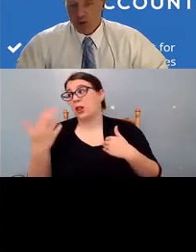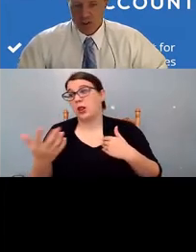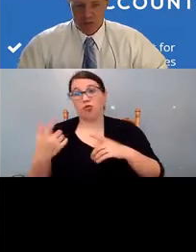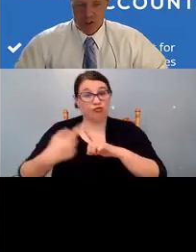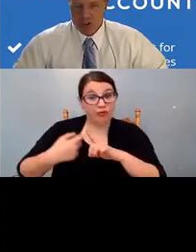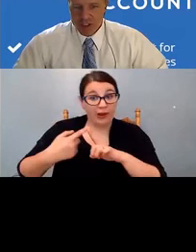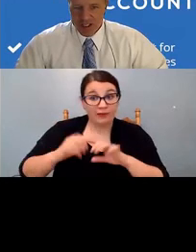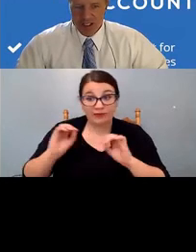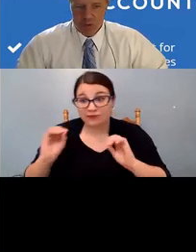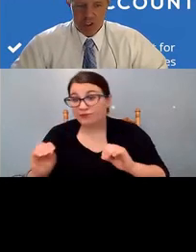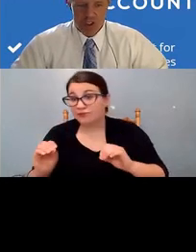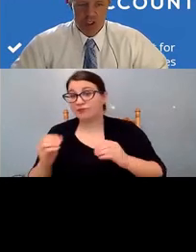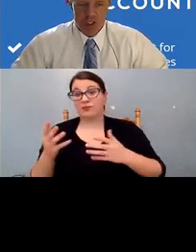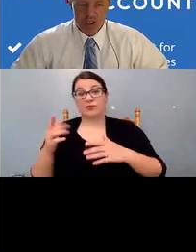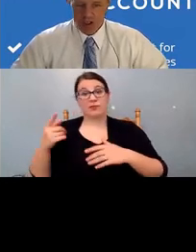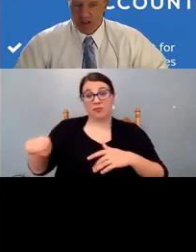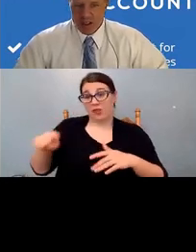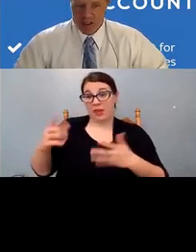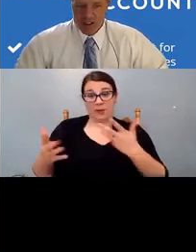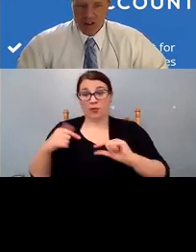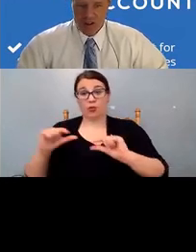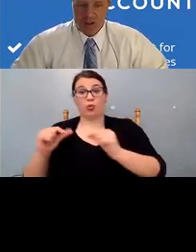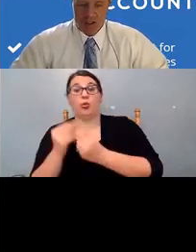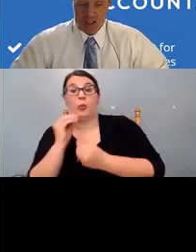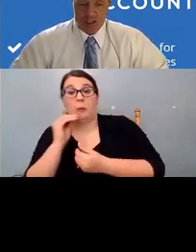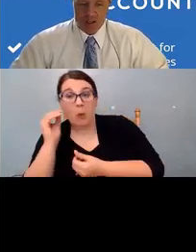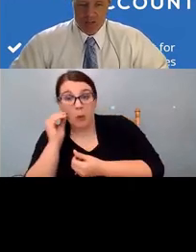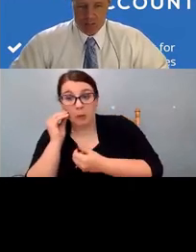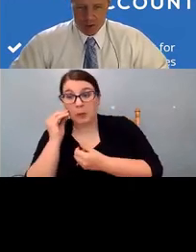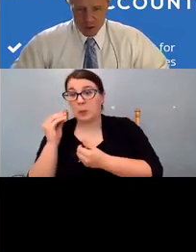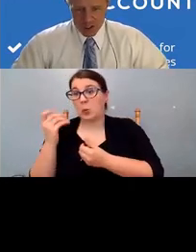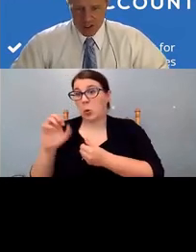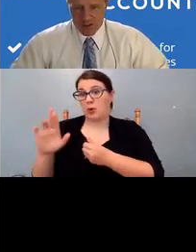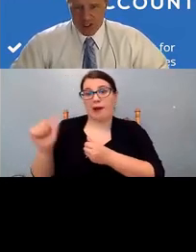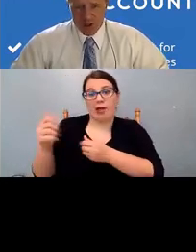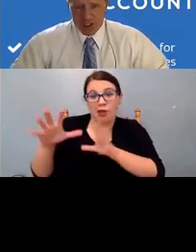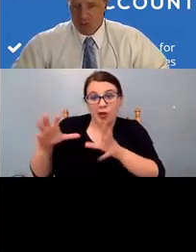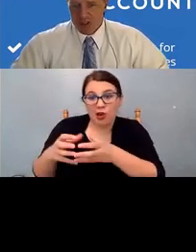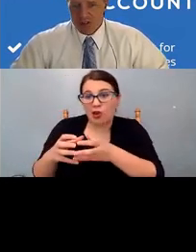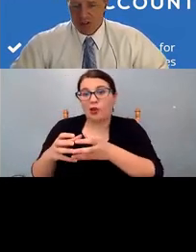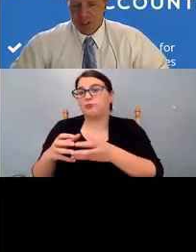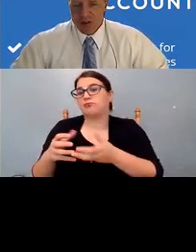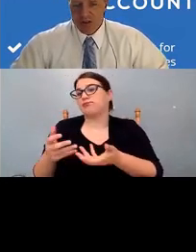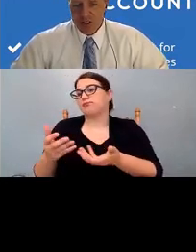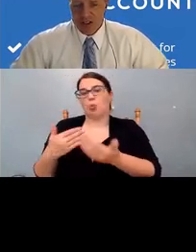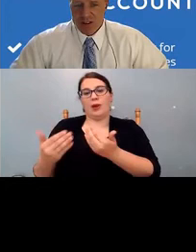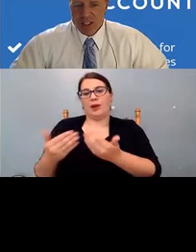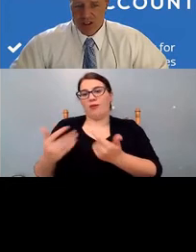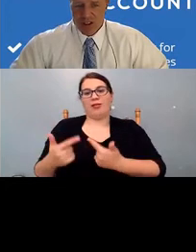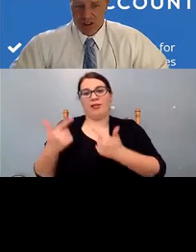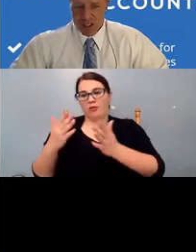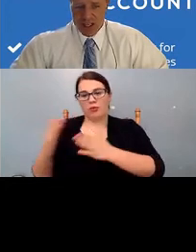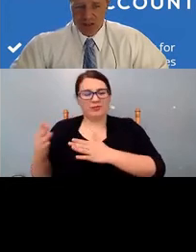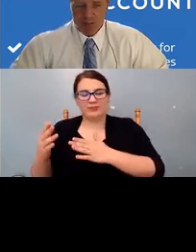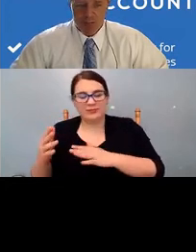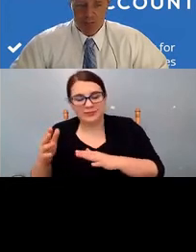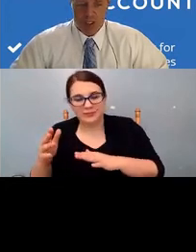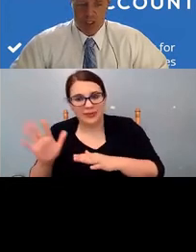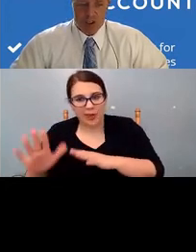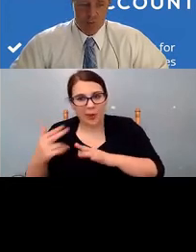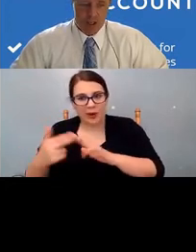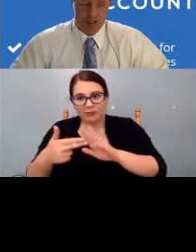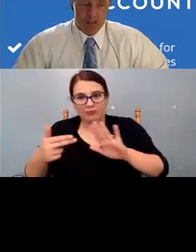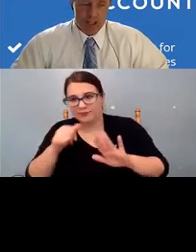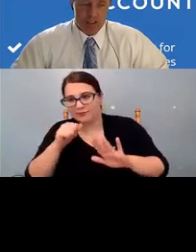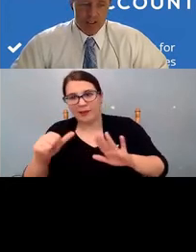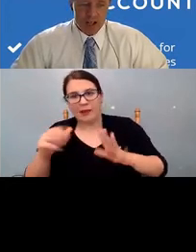home or some other setting in which a lot of that is covered through the living arrangement, and so they don't have a lot of things to their name.